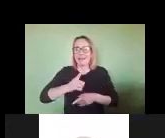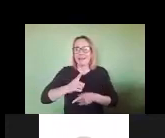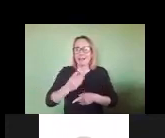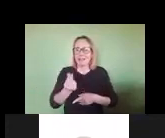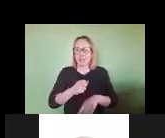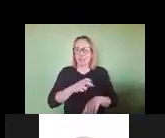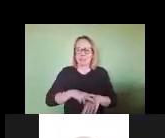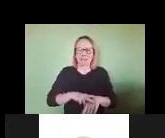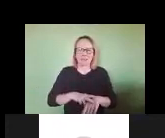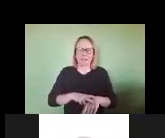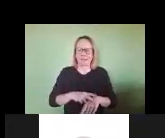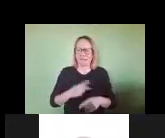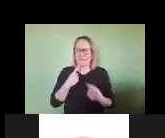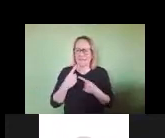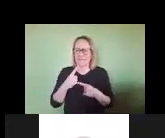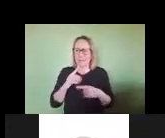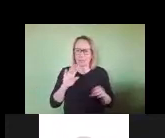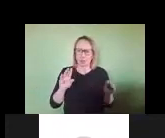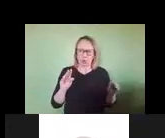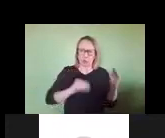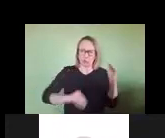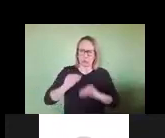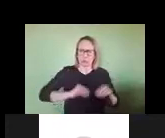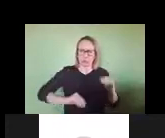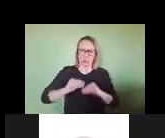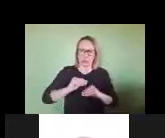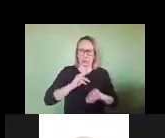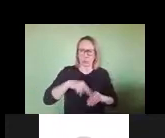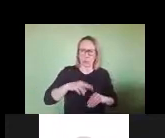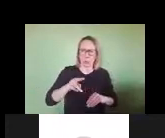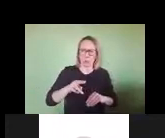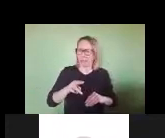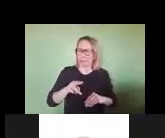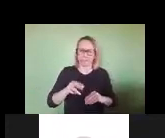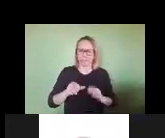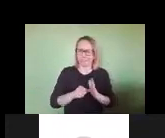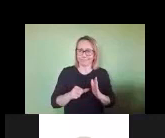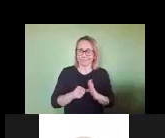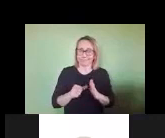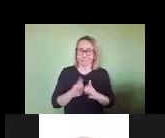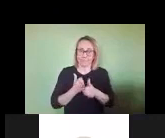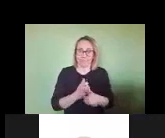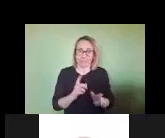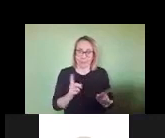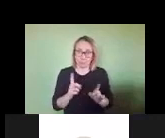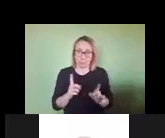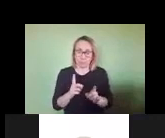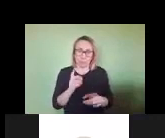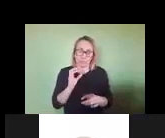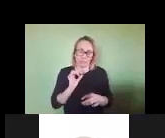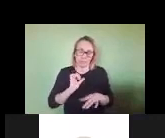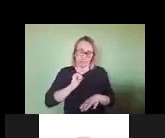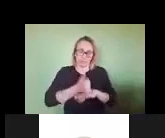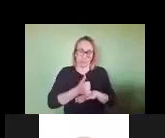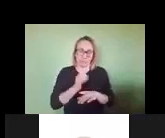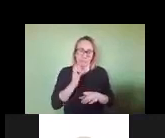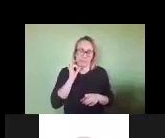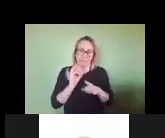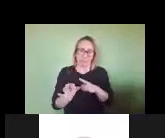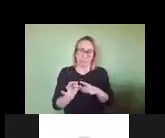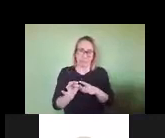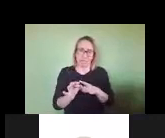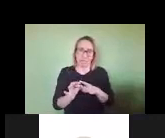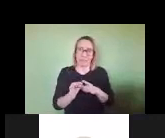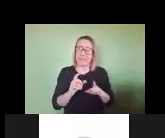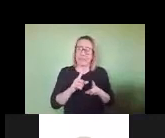the information from the calendar into their WhatsApp groups. So to help with this, we developed specific digital activity WhatsApp groups